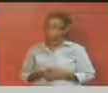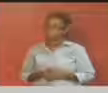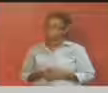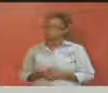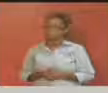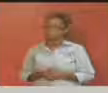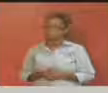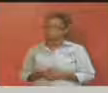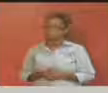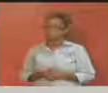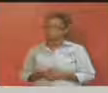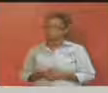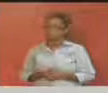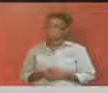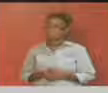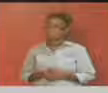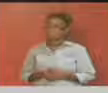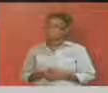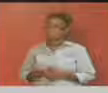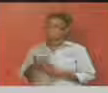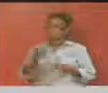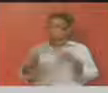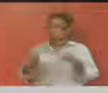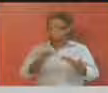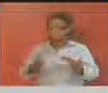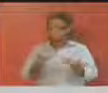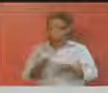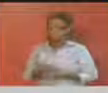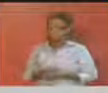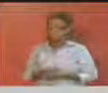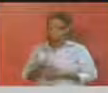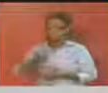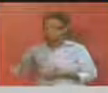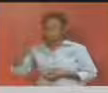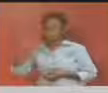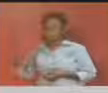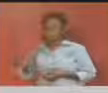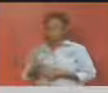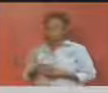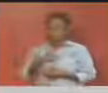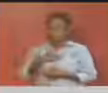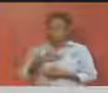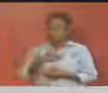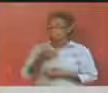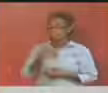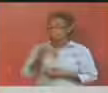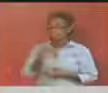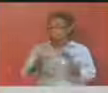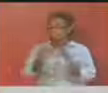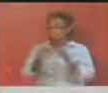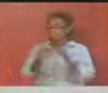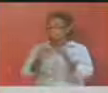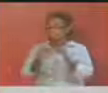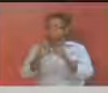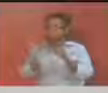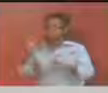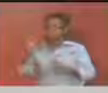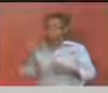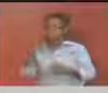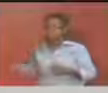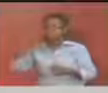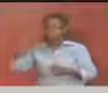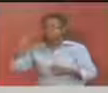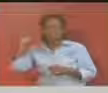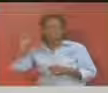the distinction, I was on a radio program last week, and somebody was asking about security guards.